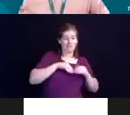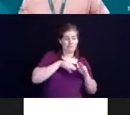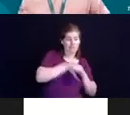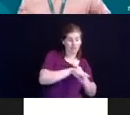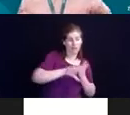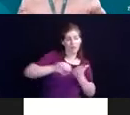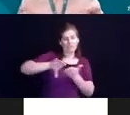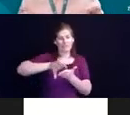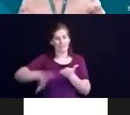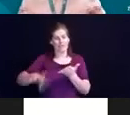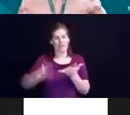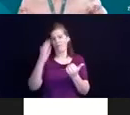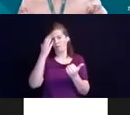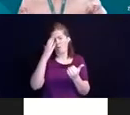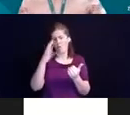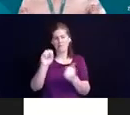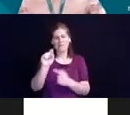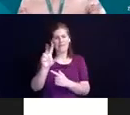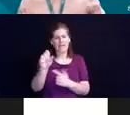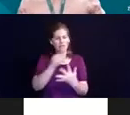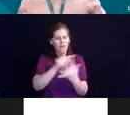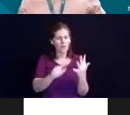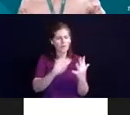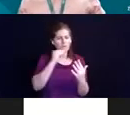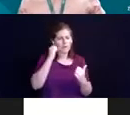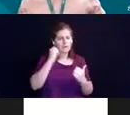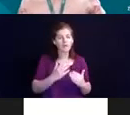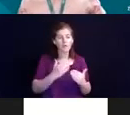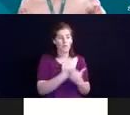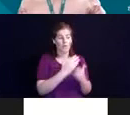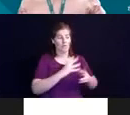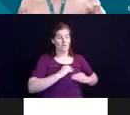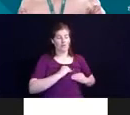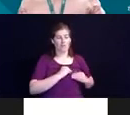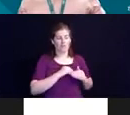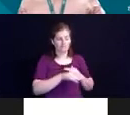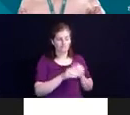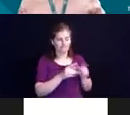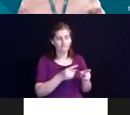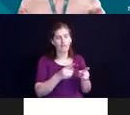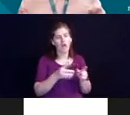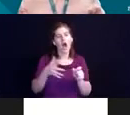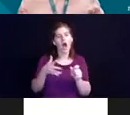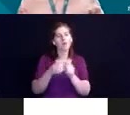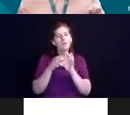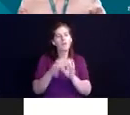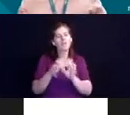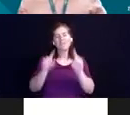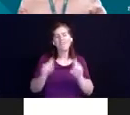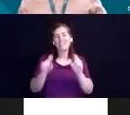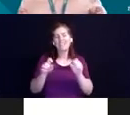to know the COVID status of those residents, particularly new admissions, and updates related to testing